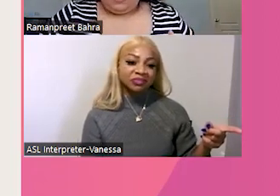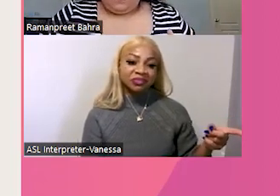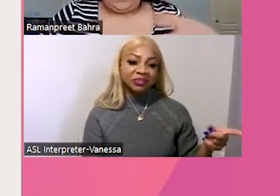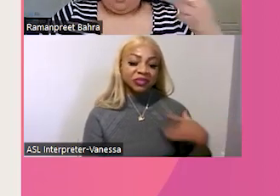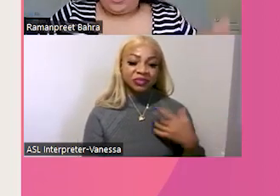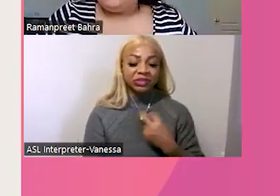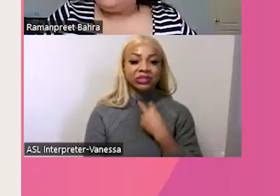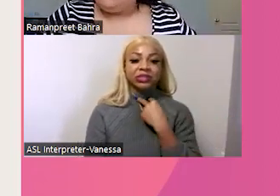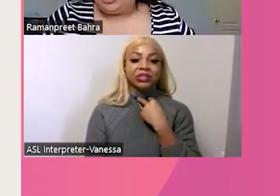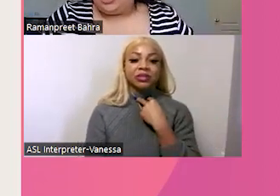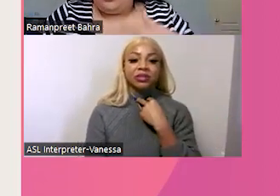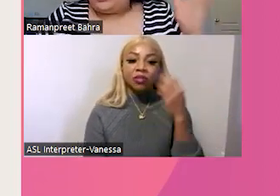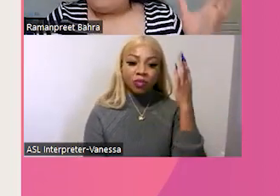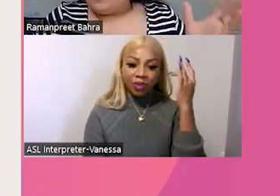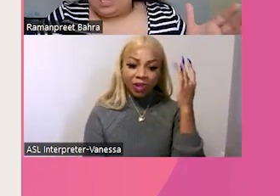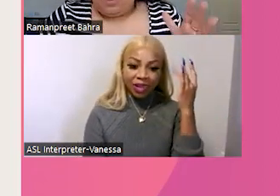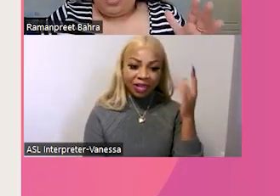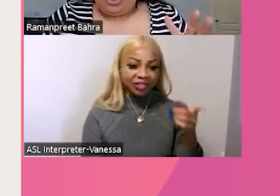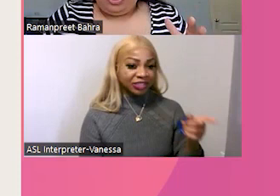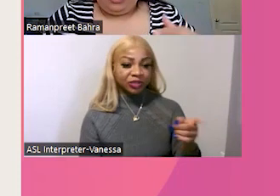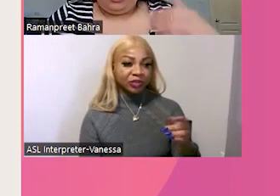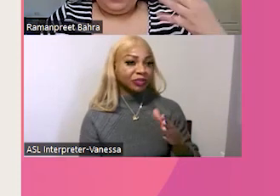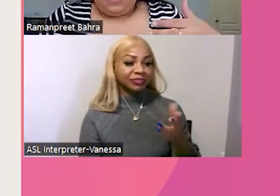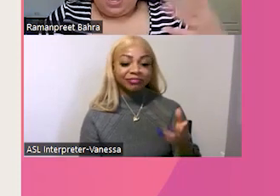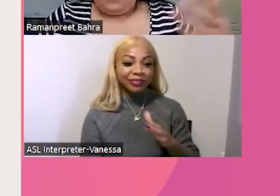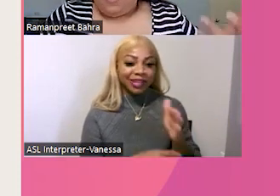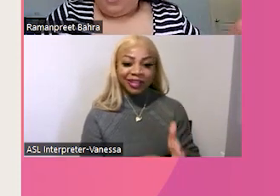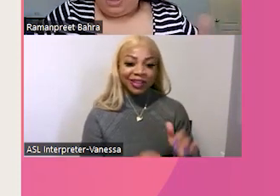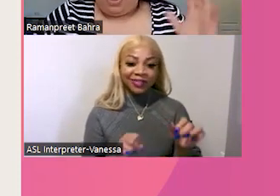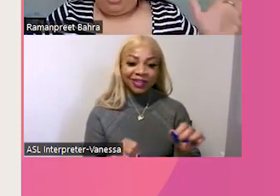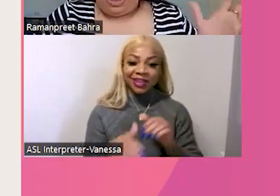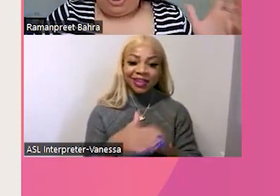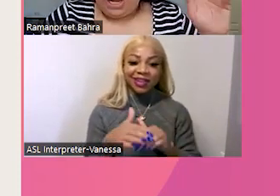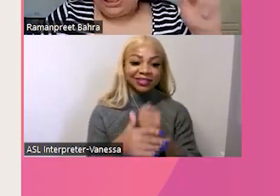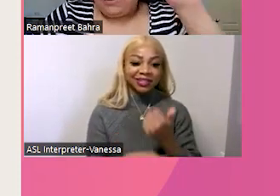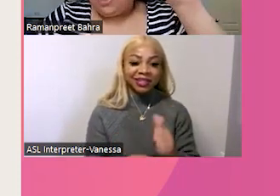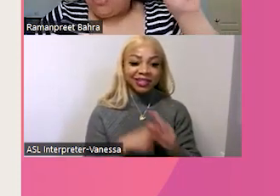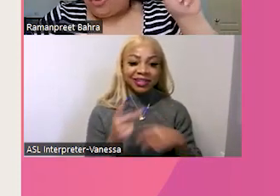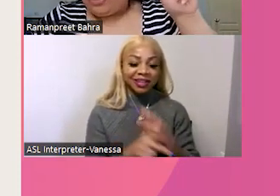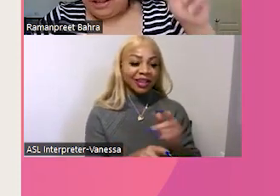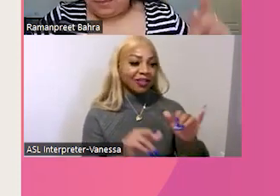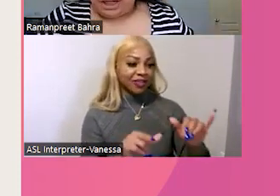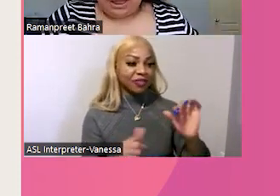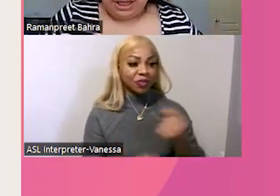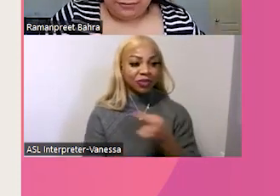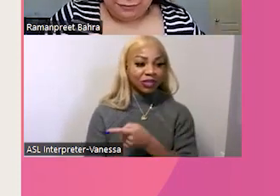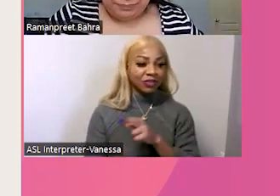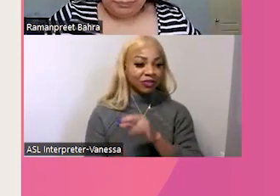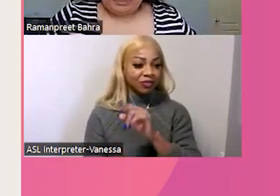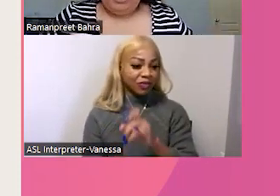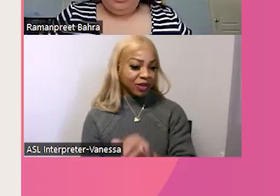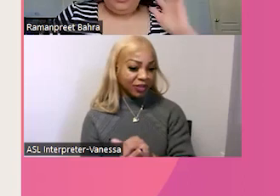situations because she will never be able to receive any type of love other than Riley's form of disciplinary love.